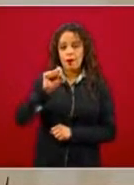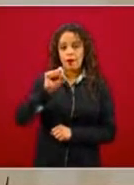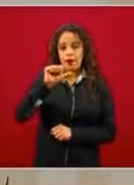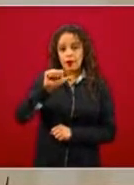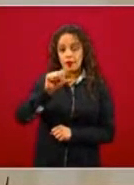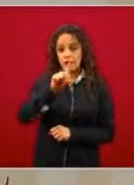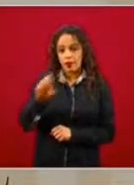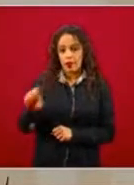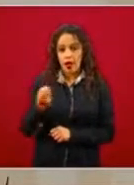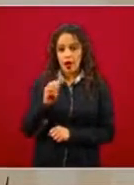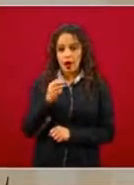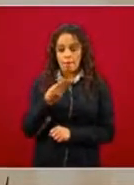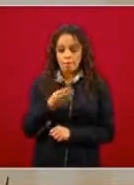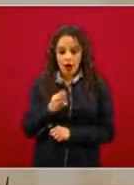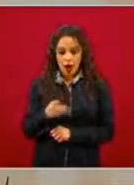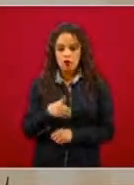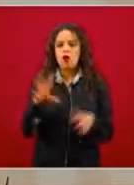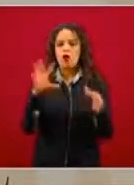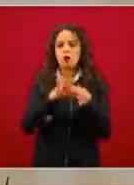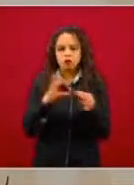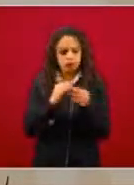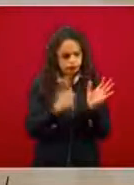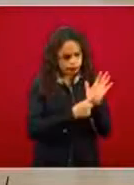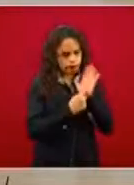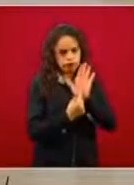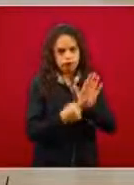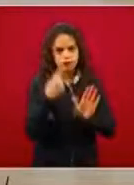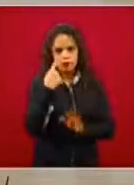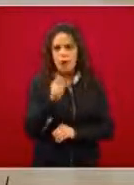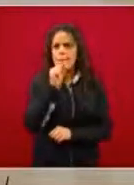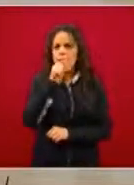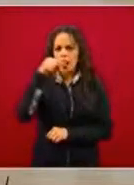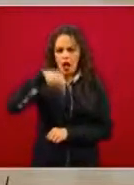was touched on May 26th.